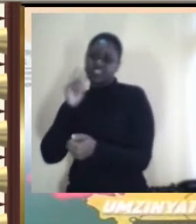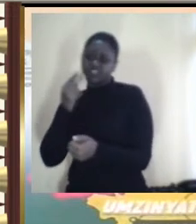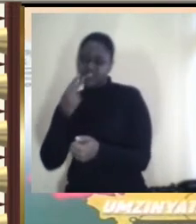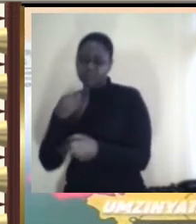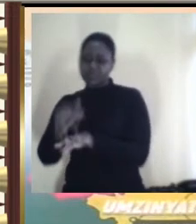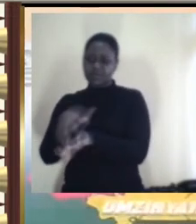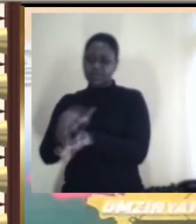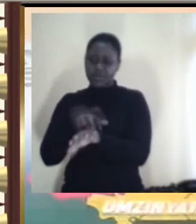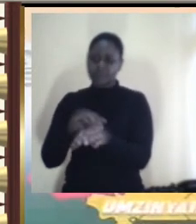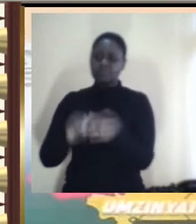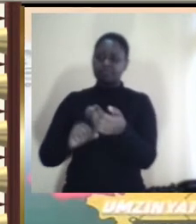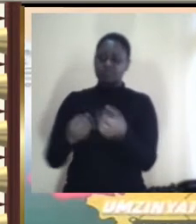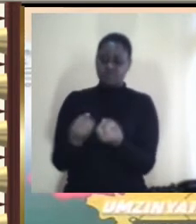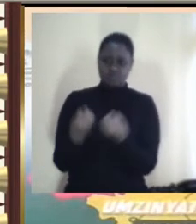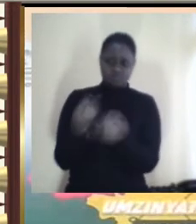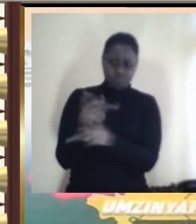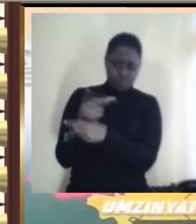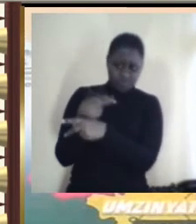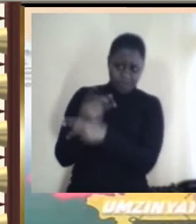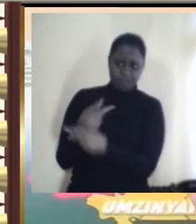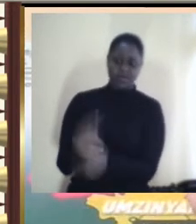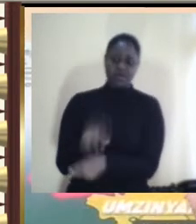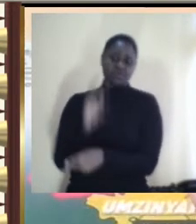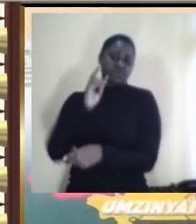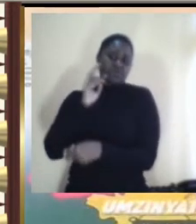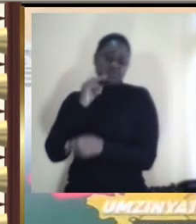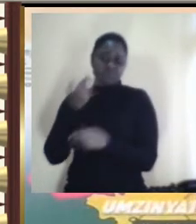to produce good quality vegetable for market.